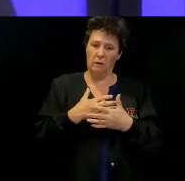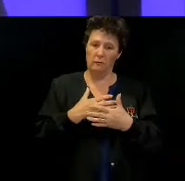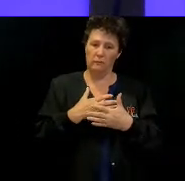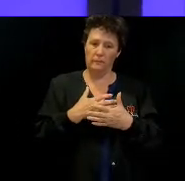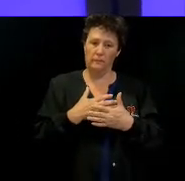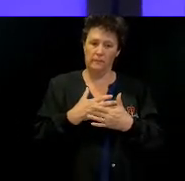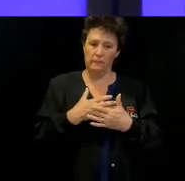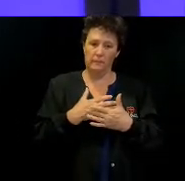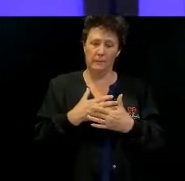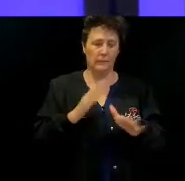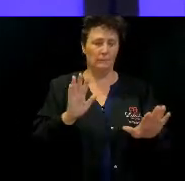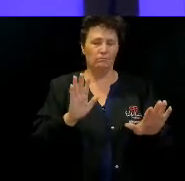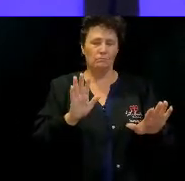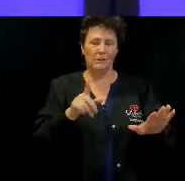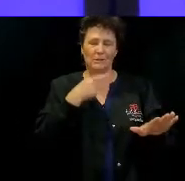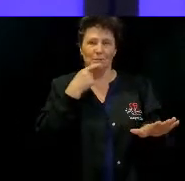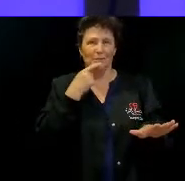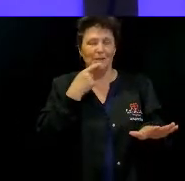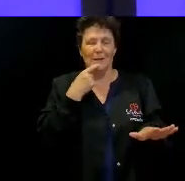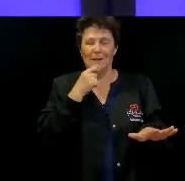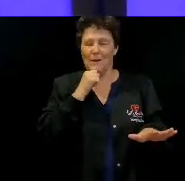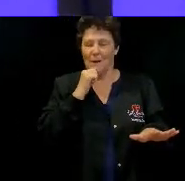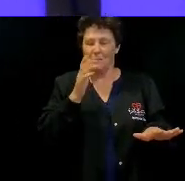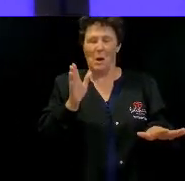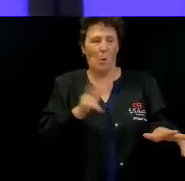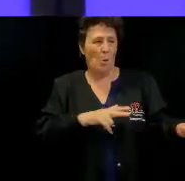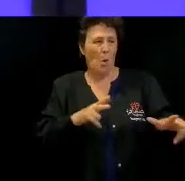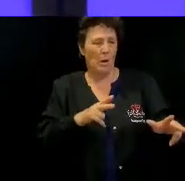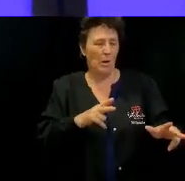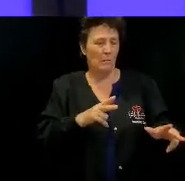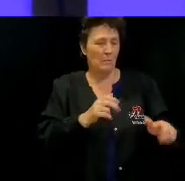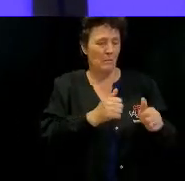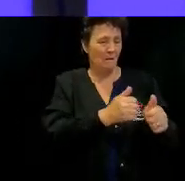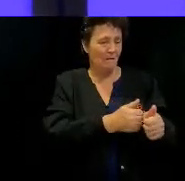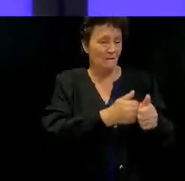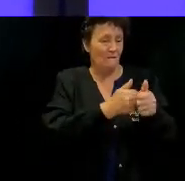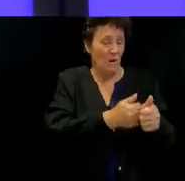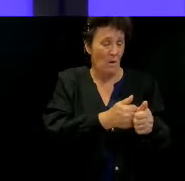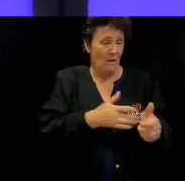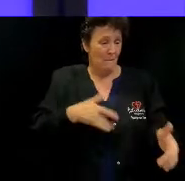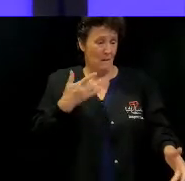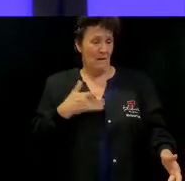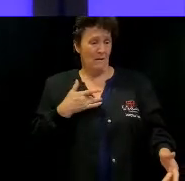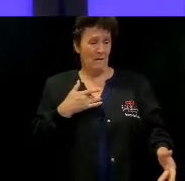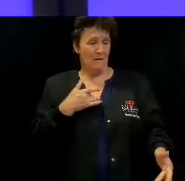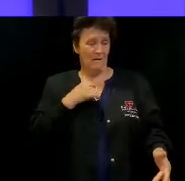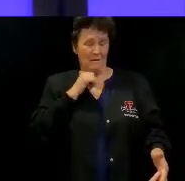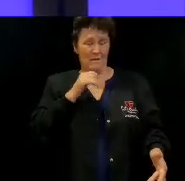But he said, I'm not going to walk by what I feel. I'm walking by your word, not my will.